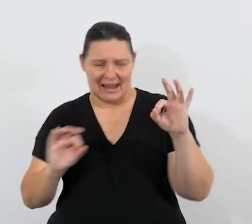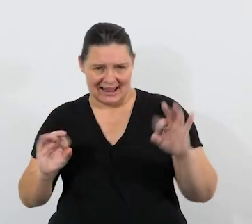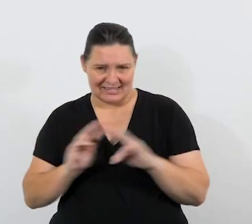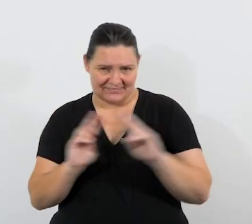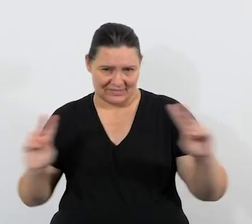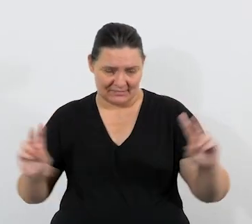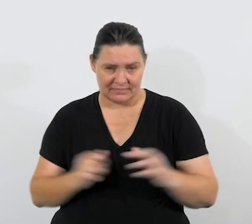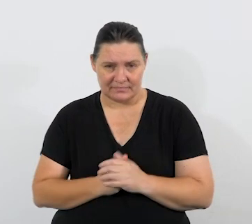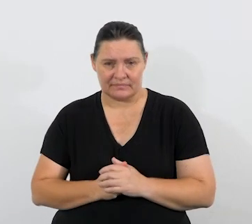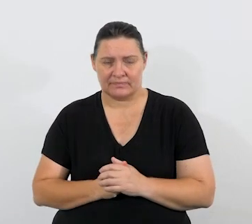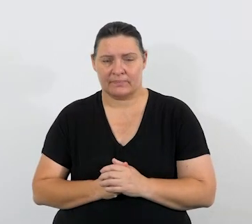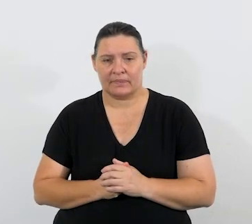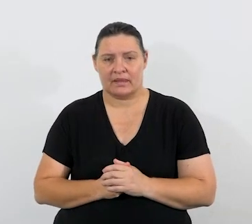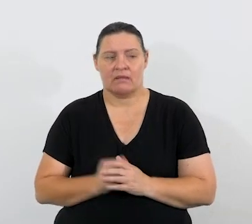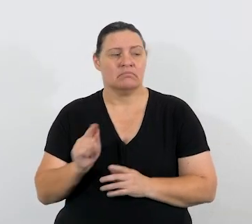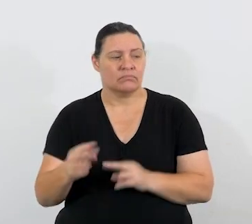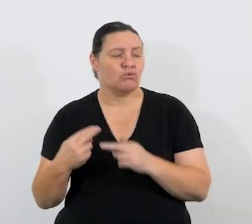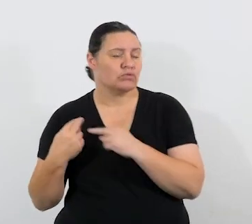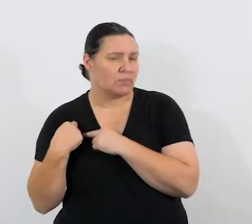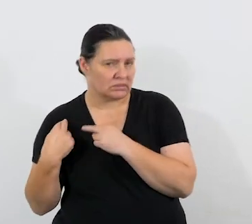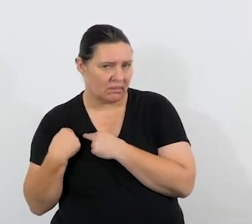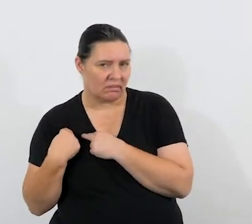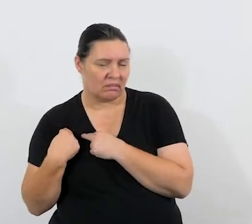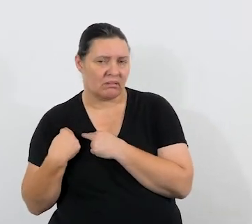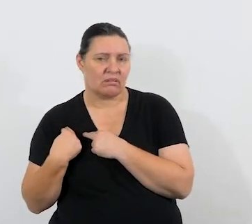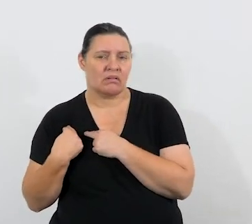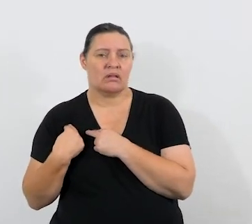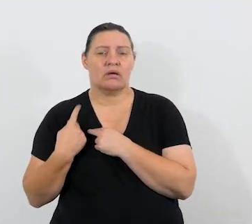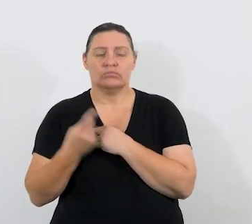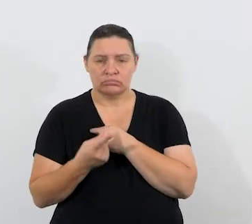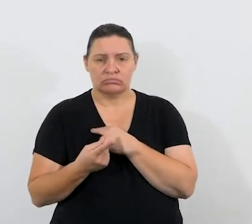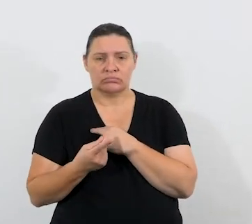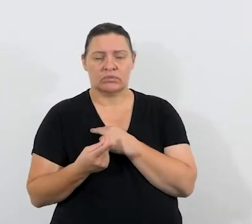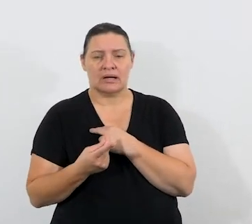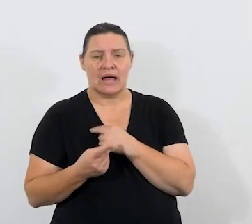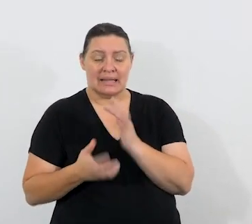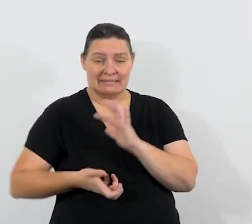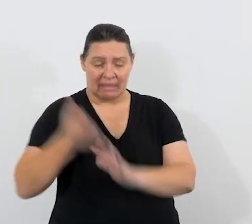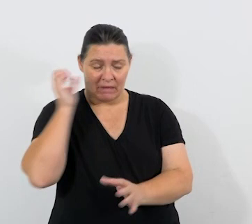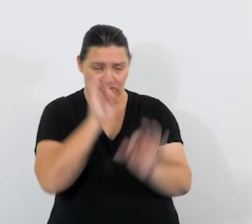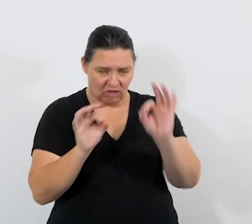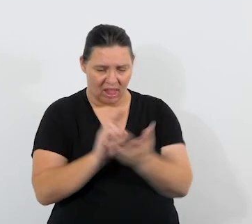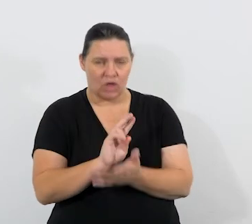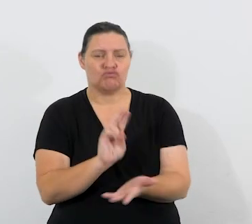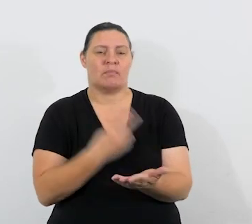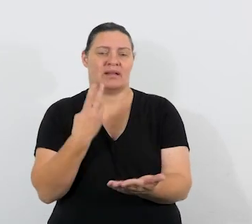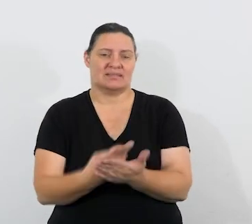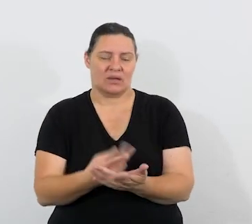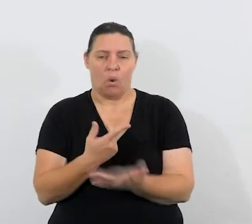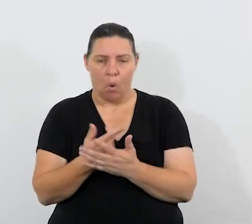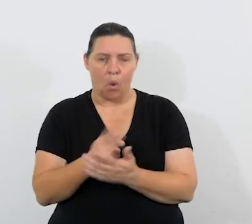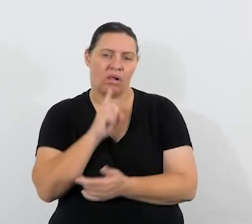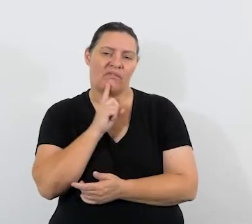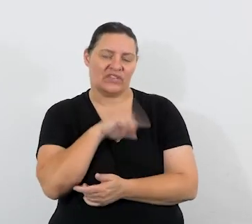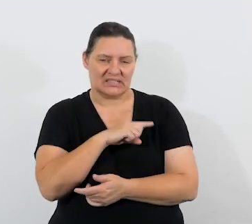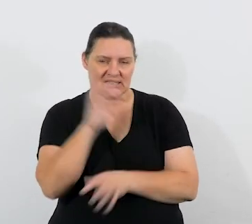types of cells. Their responsibility is to replace damaged cells or worn out